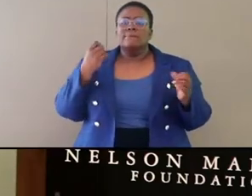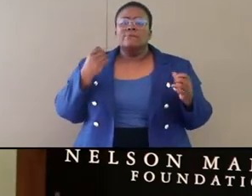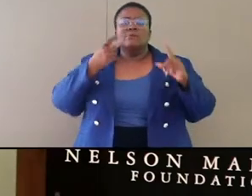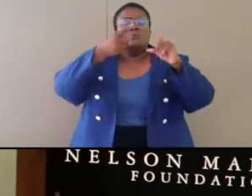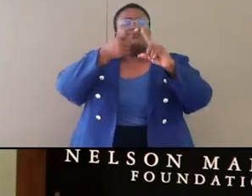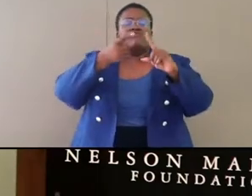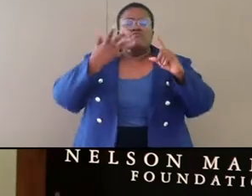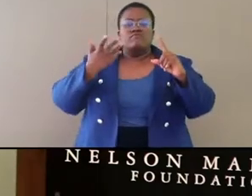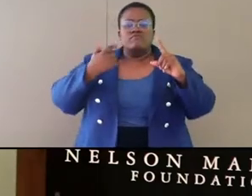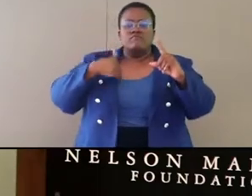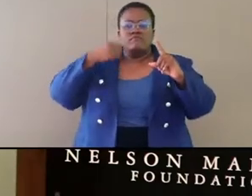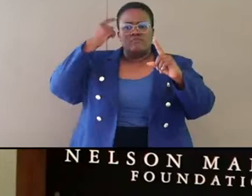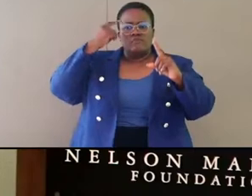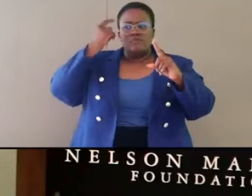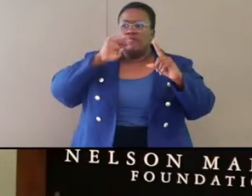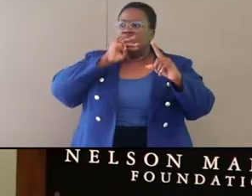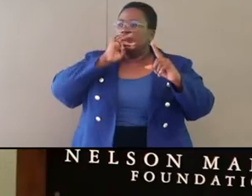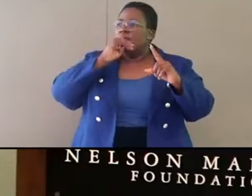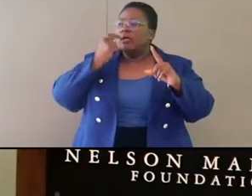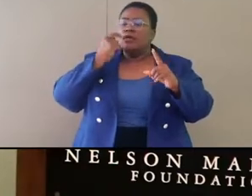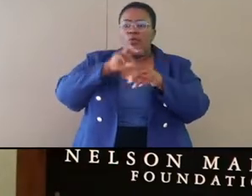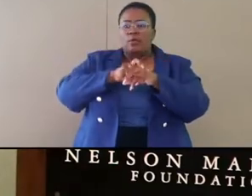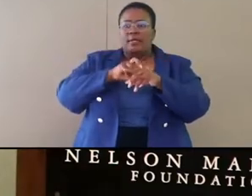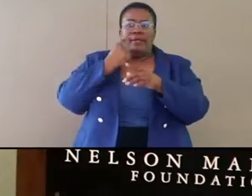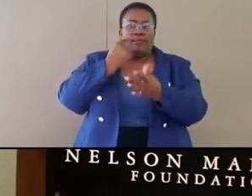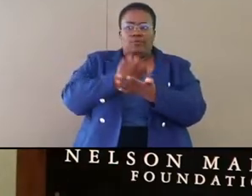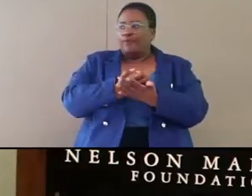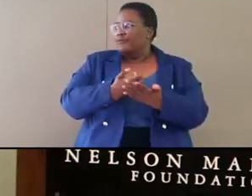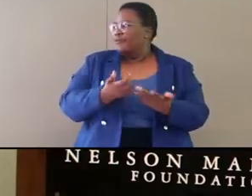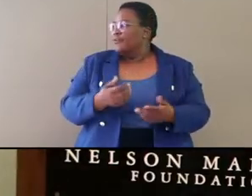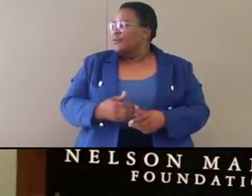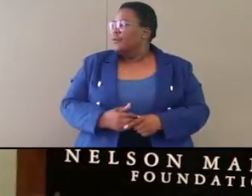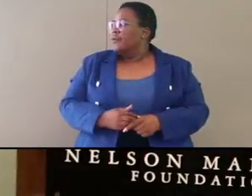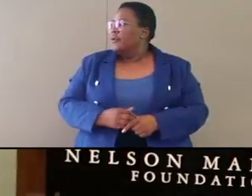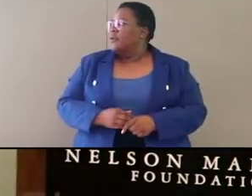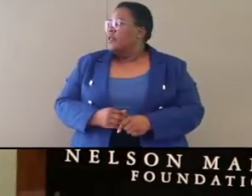require an element of proof which can be very hard and can backfire.